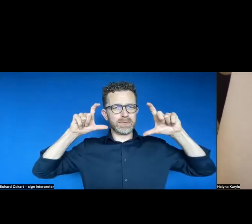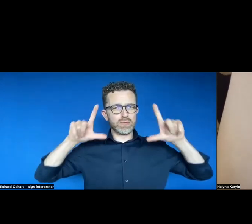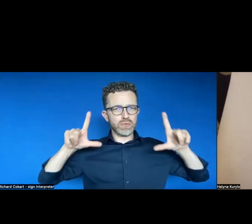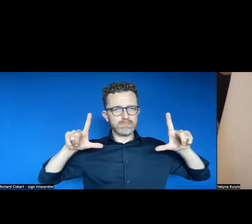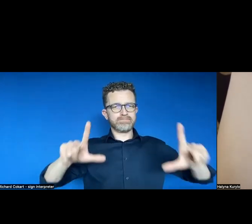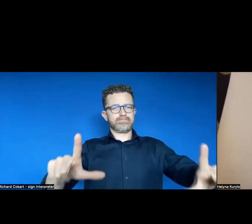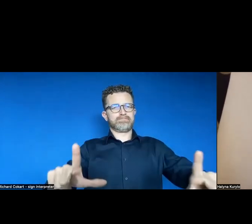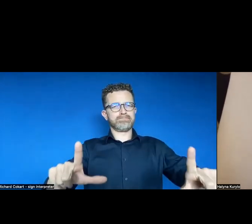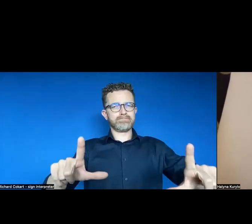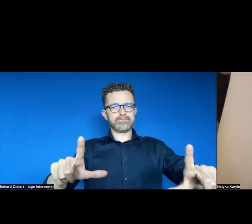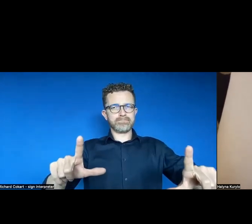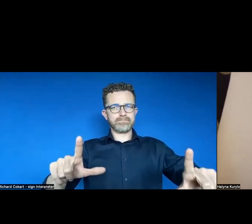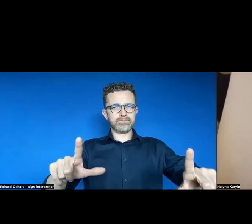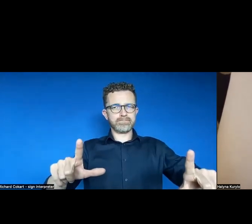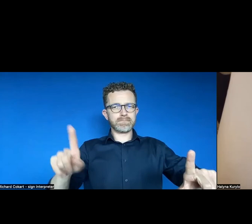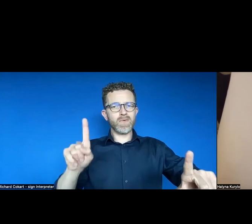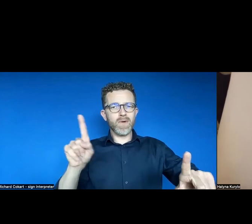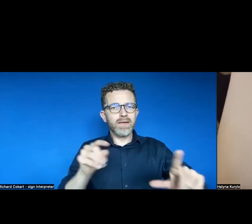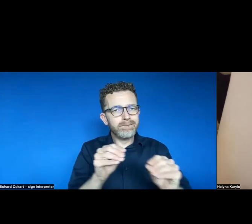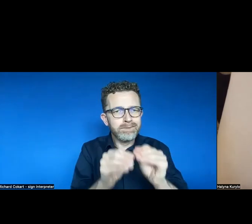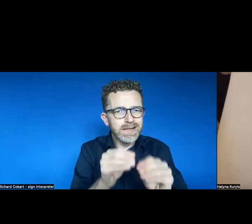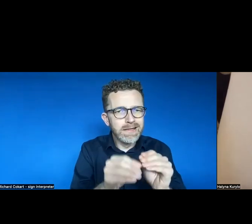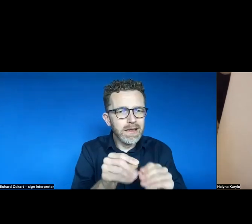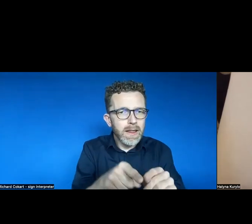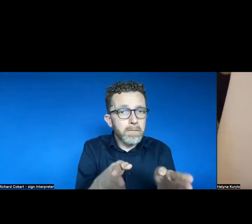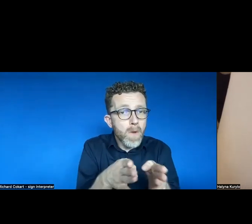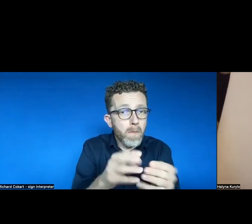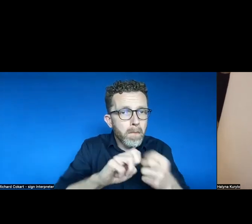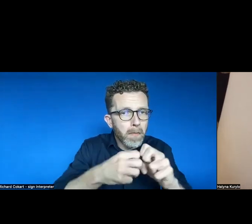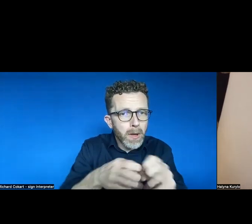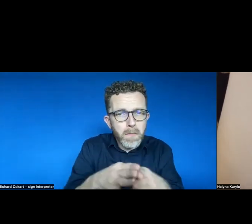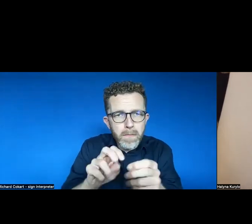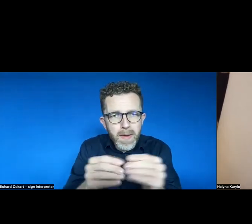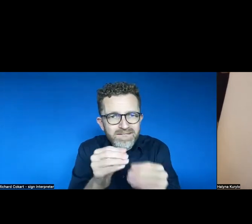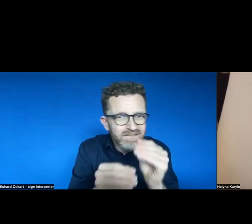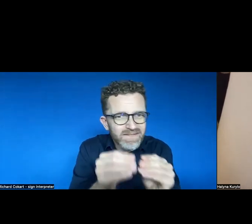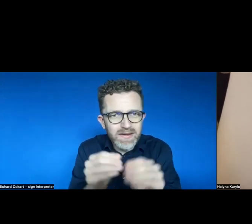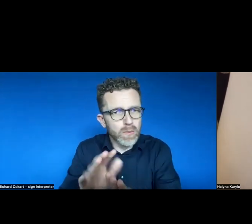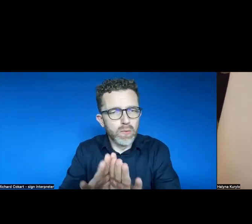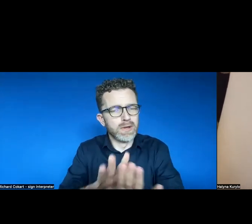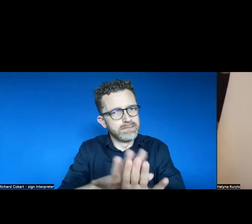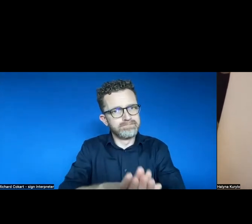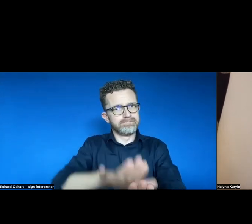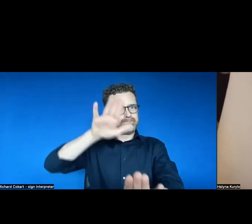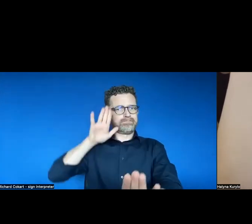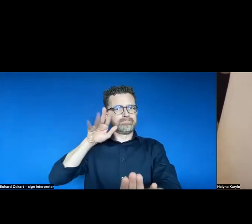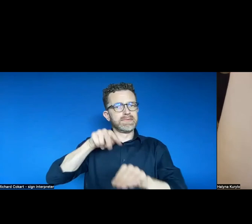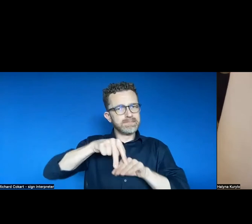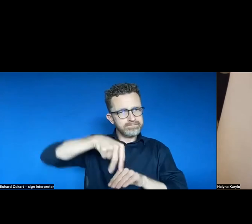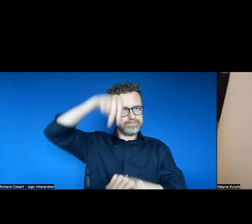they will continue disabling the children. And there is no other way than to transition to community